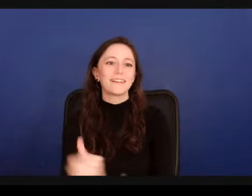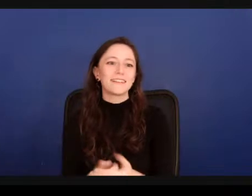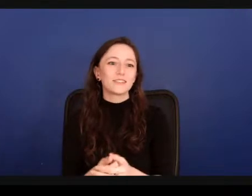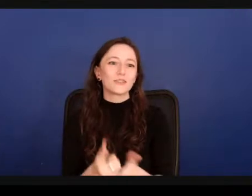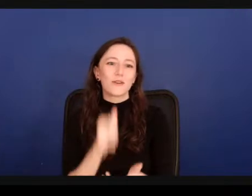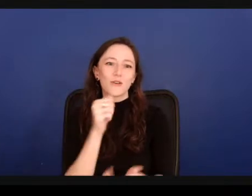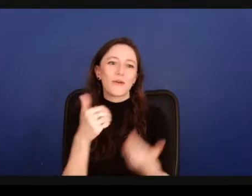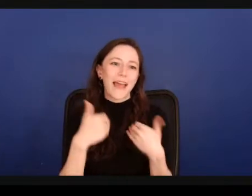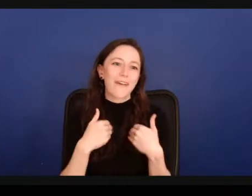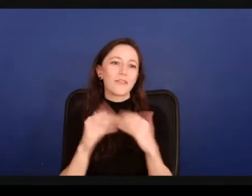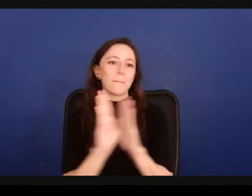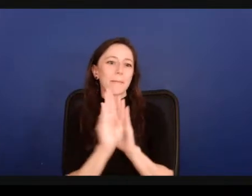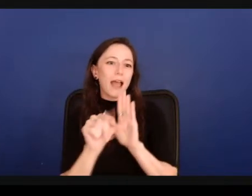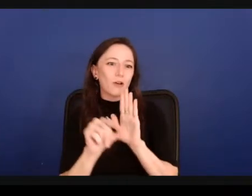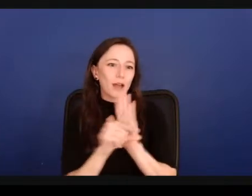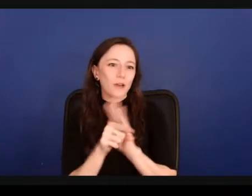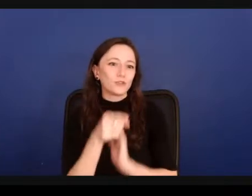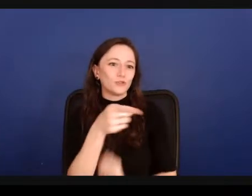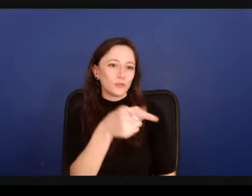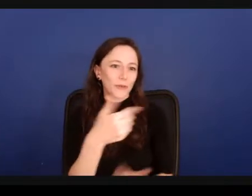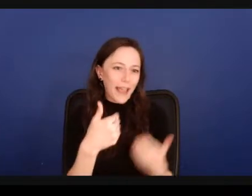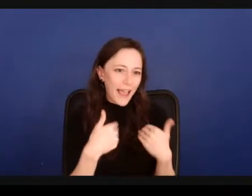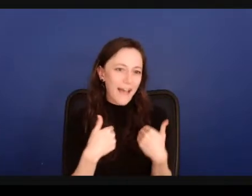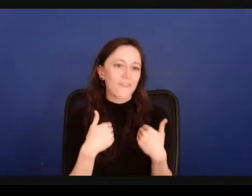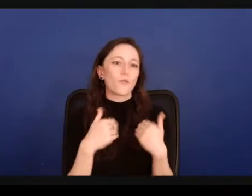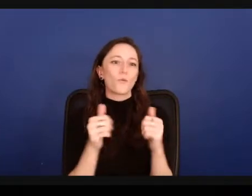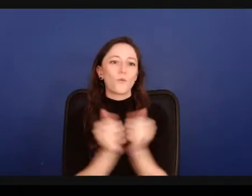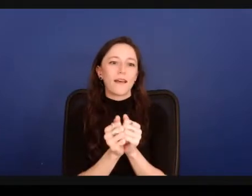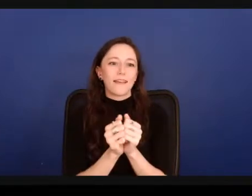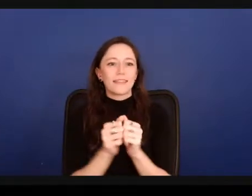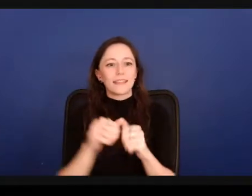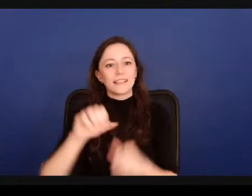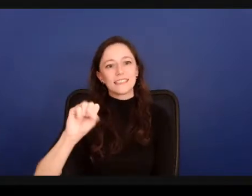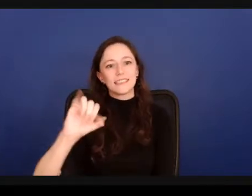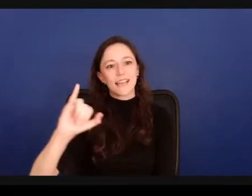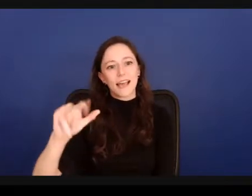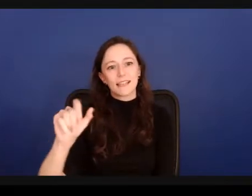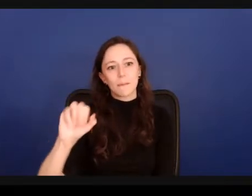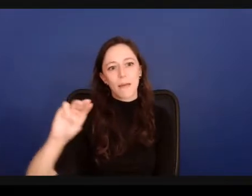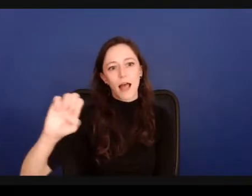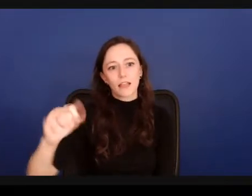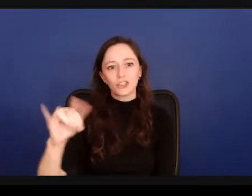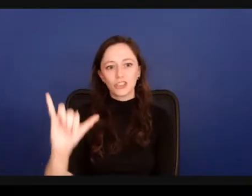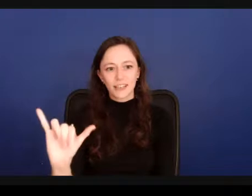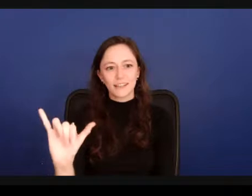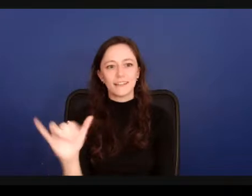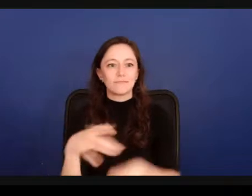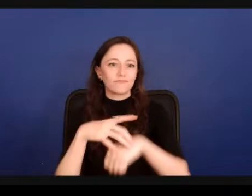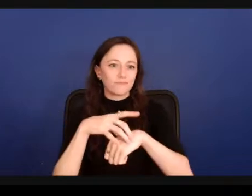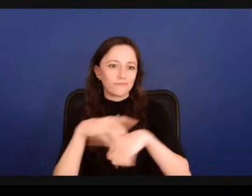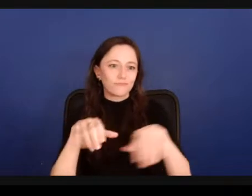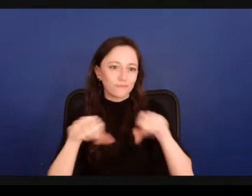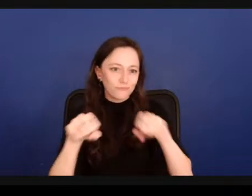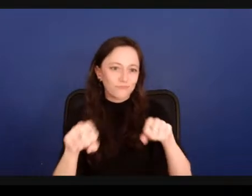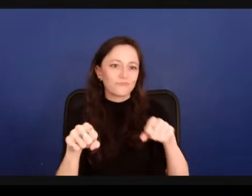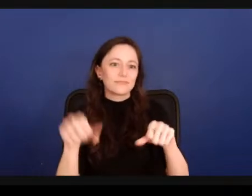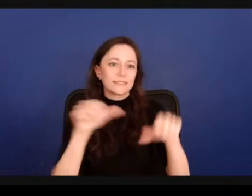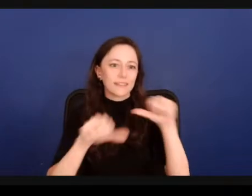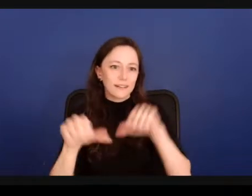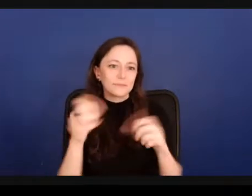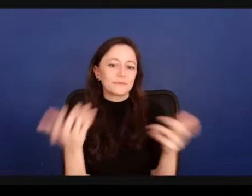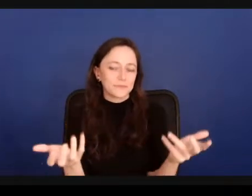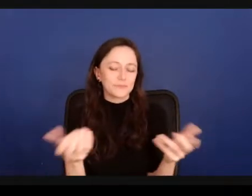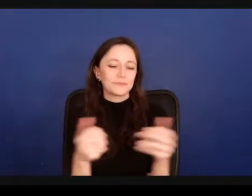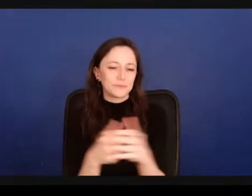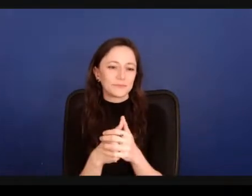the seismology. And so those start to get gray for me, right? And hard to call on what exactly kind of quake it